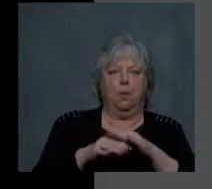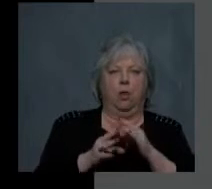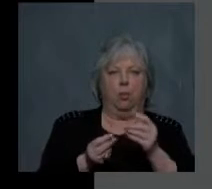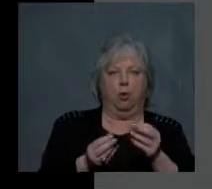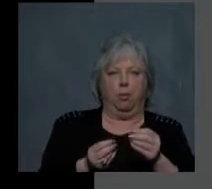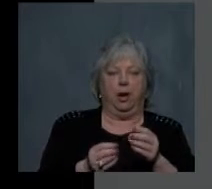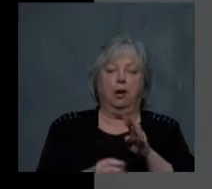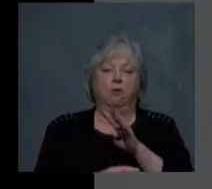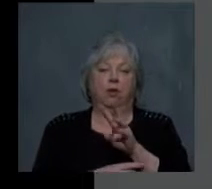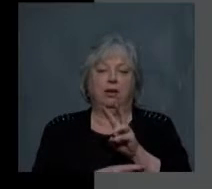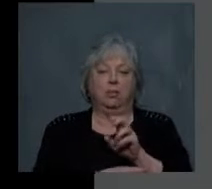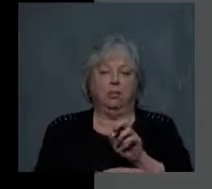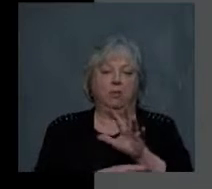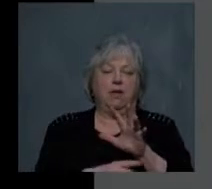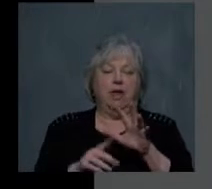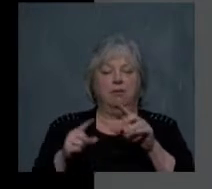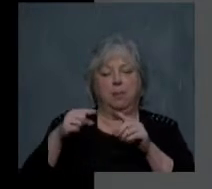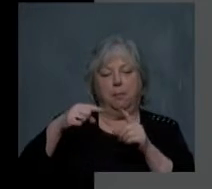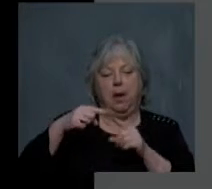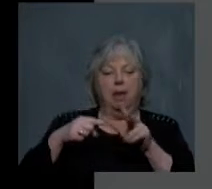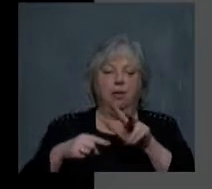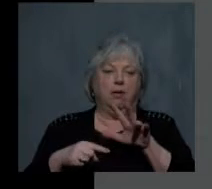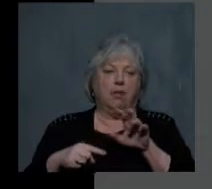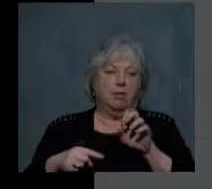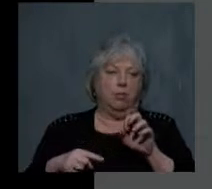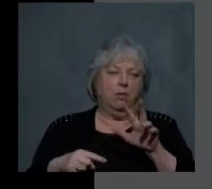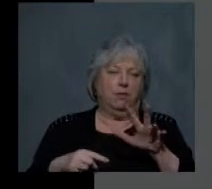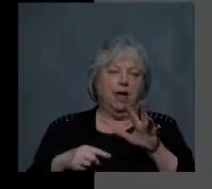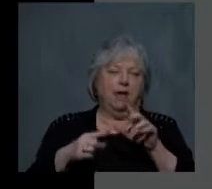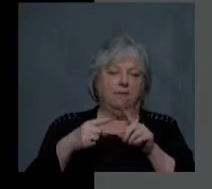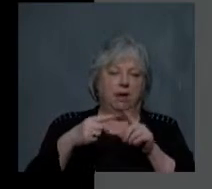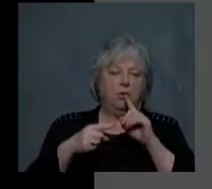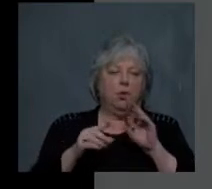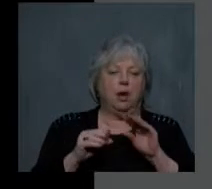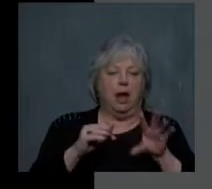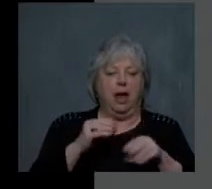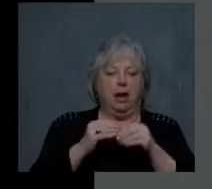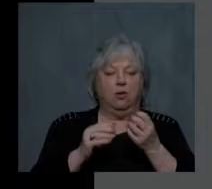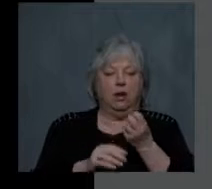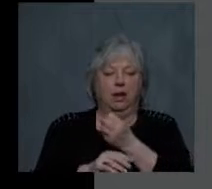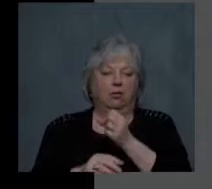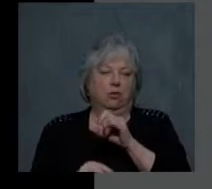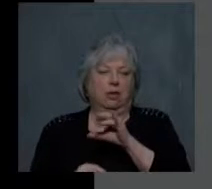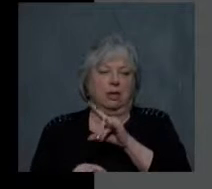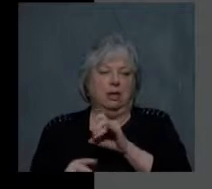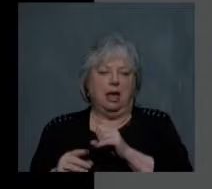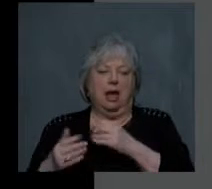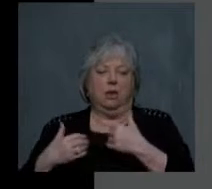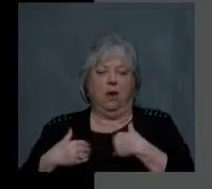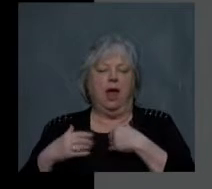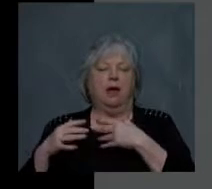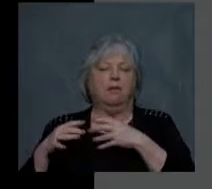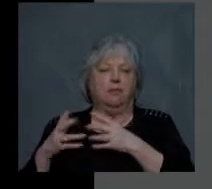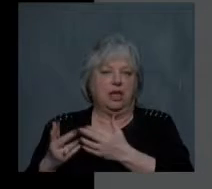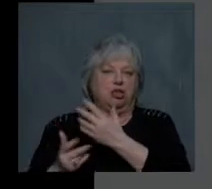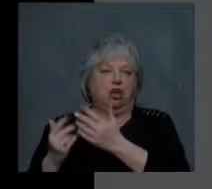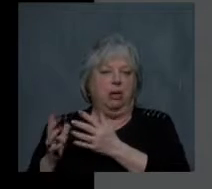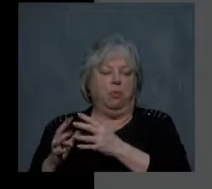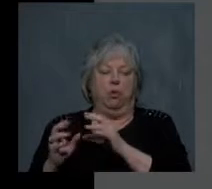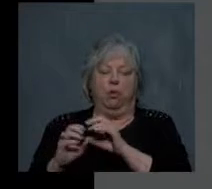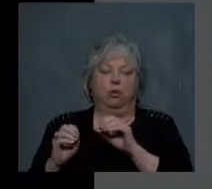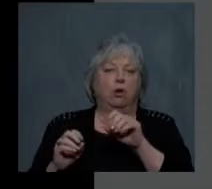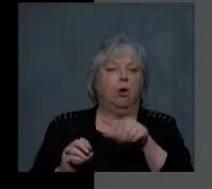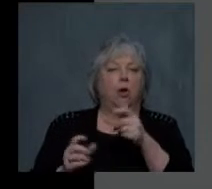A 46.5-foot by 33.5-foot addition will be placed along the eastern side of the building to house the chamber. There are no other